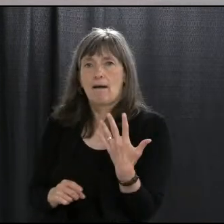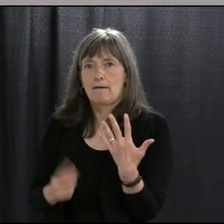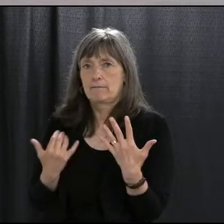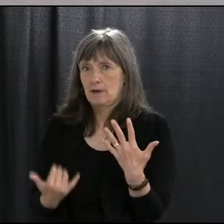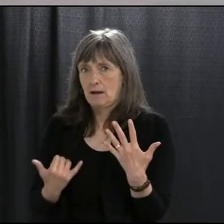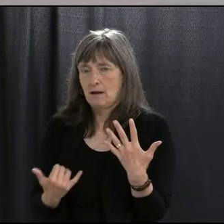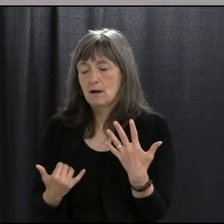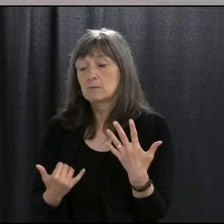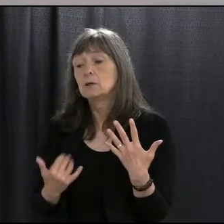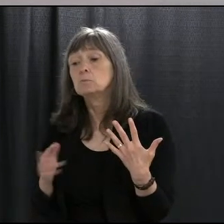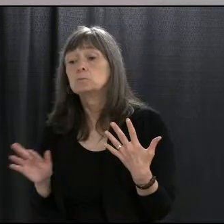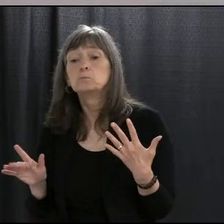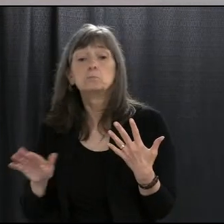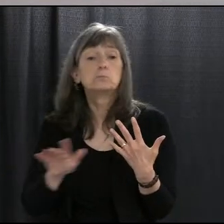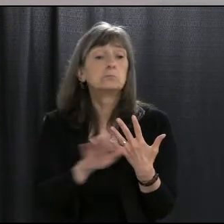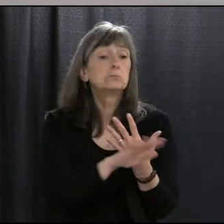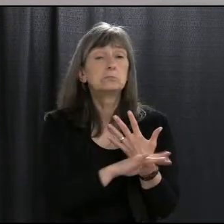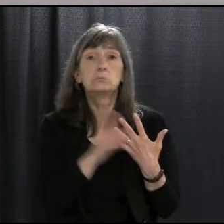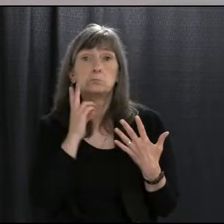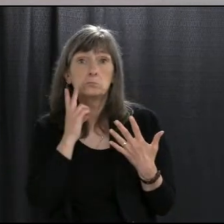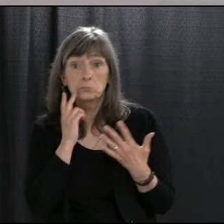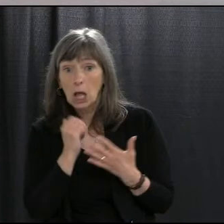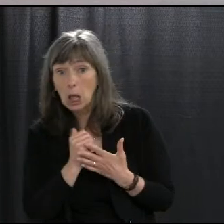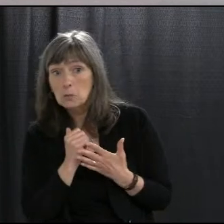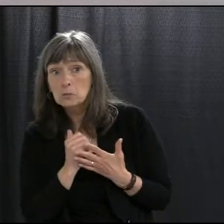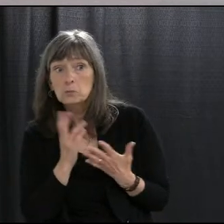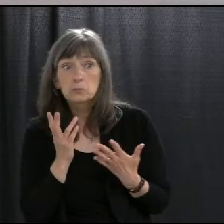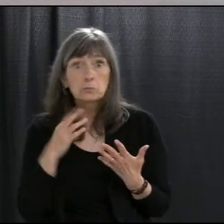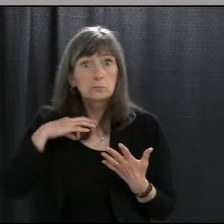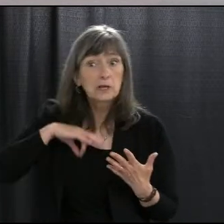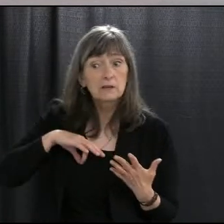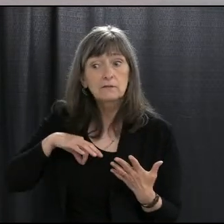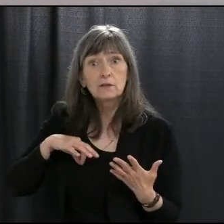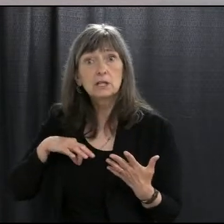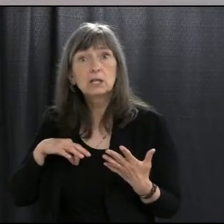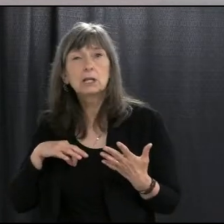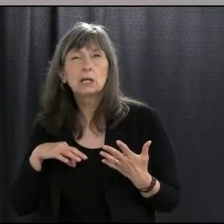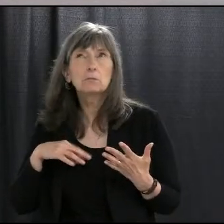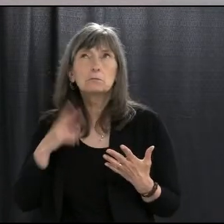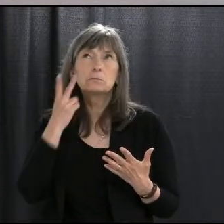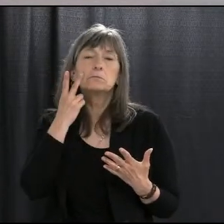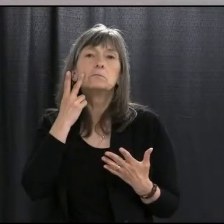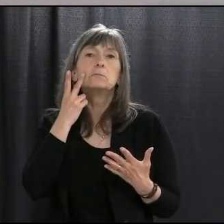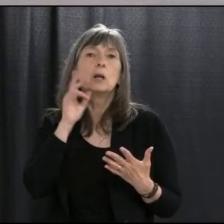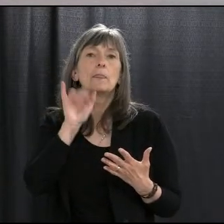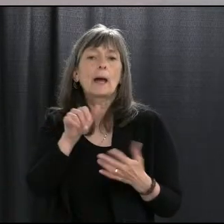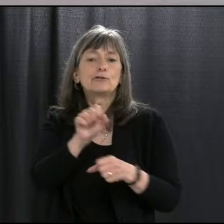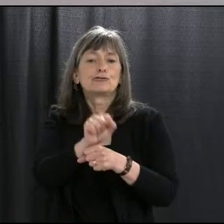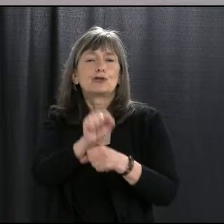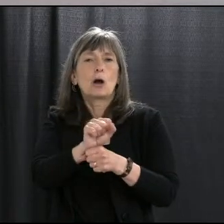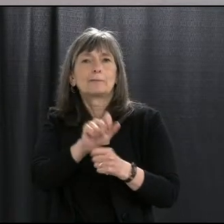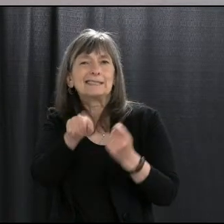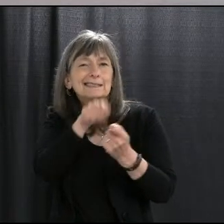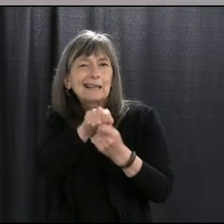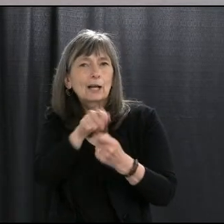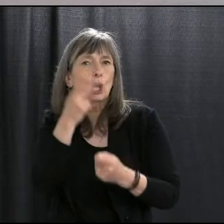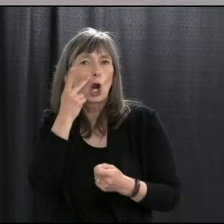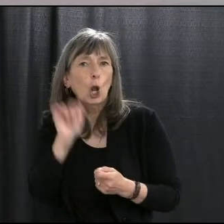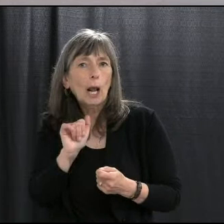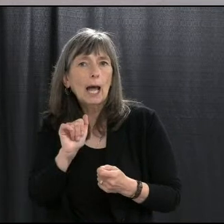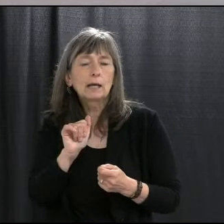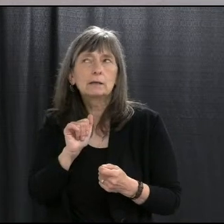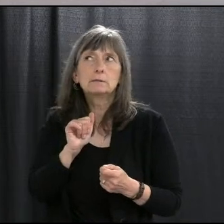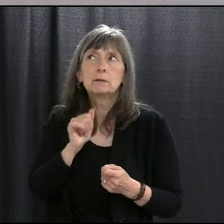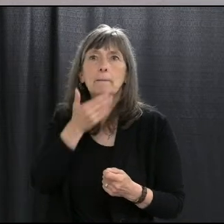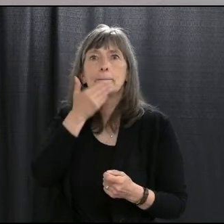properly evaluate and design what that position should be